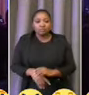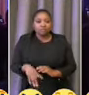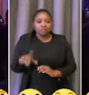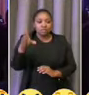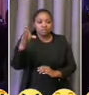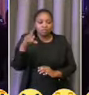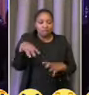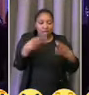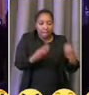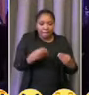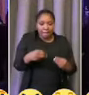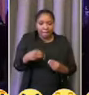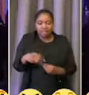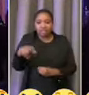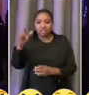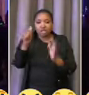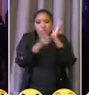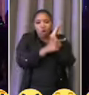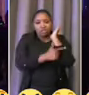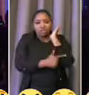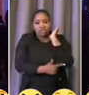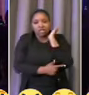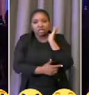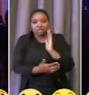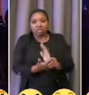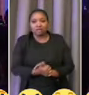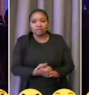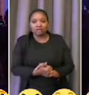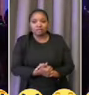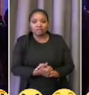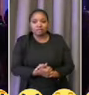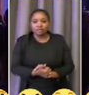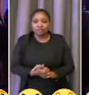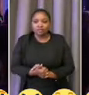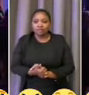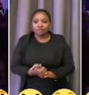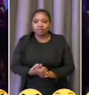Domic Business Logistics. Let's give them a round of applause.